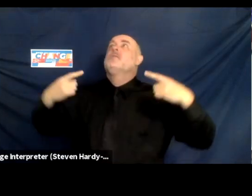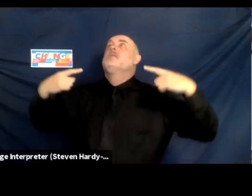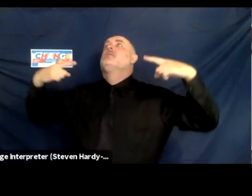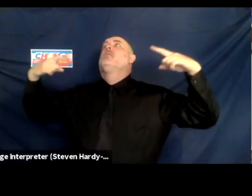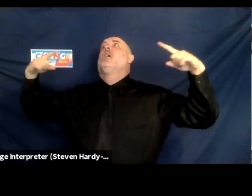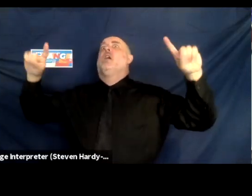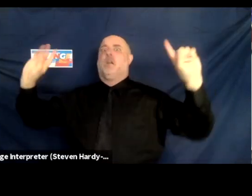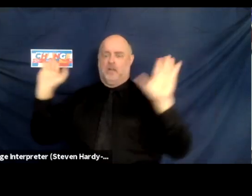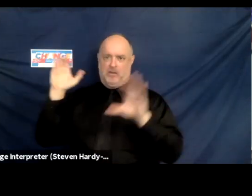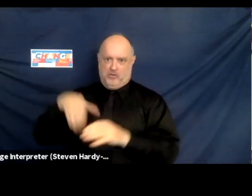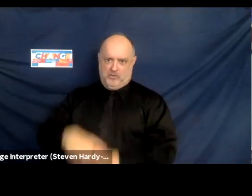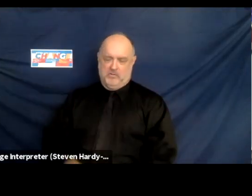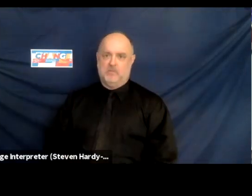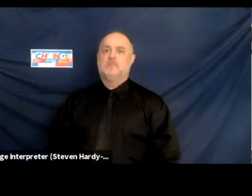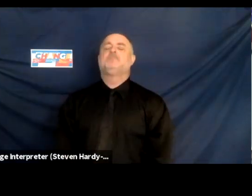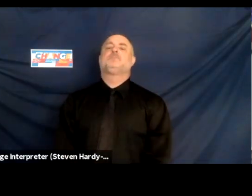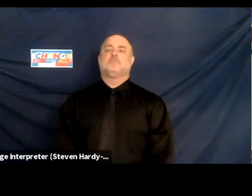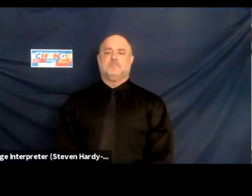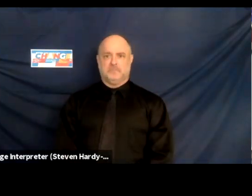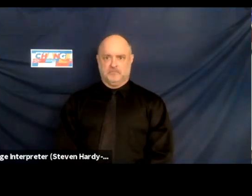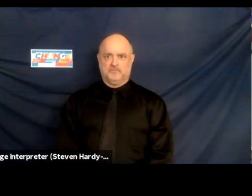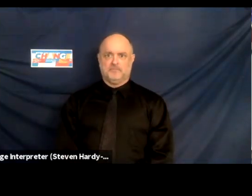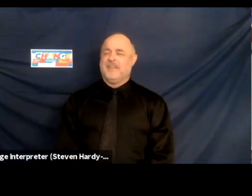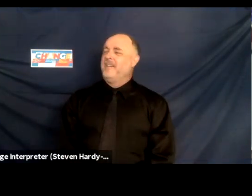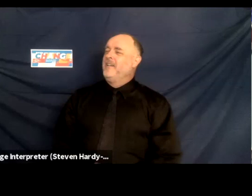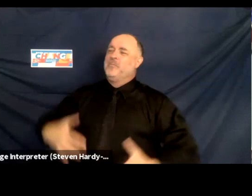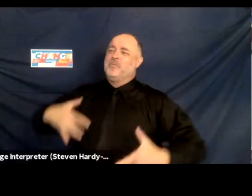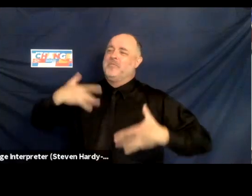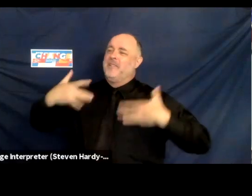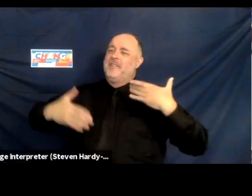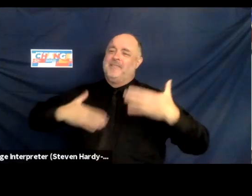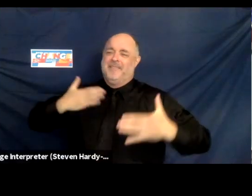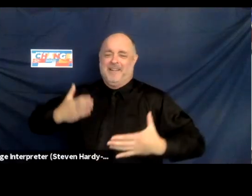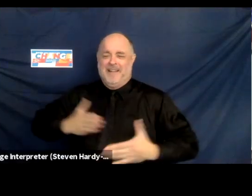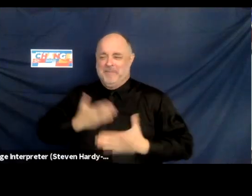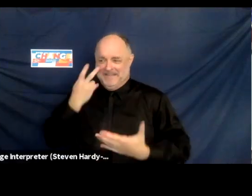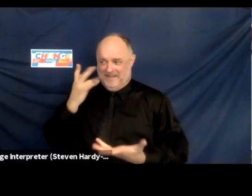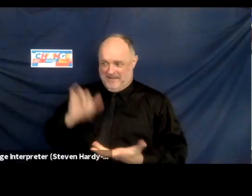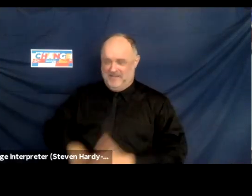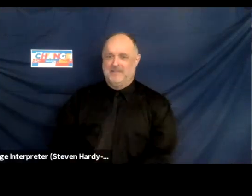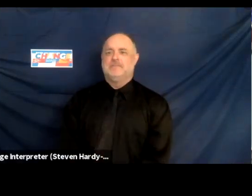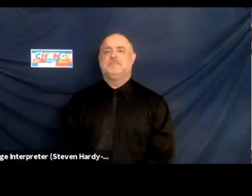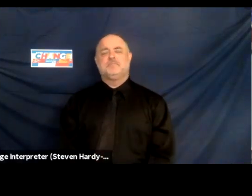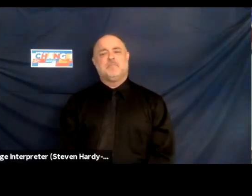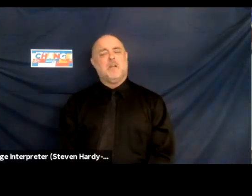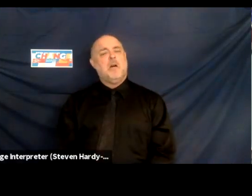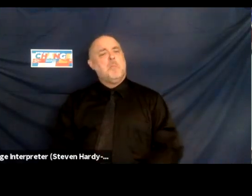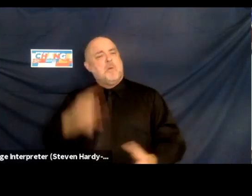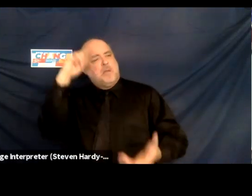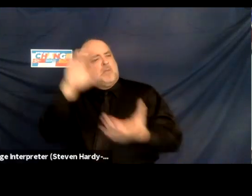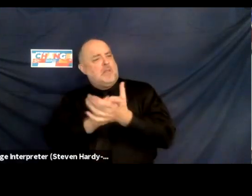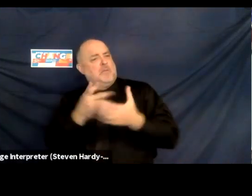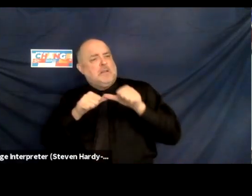included, and I'm happy to see that. But I believe that we need to continue investing